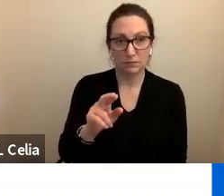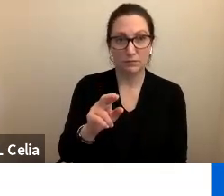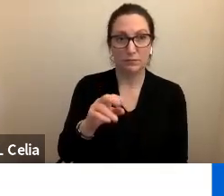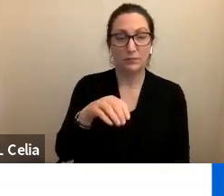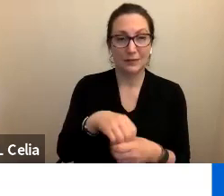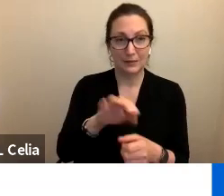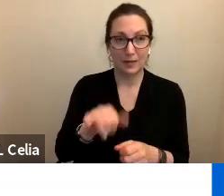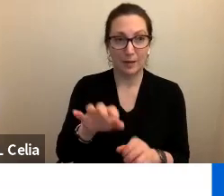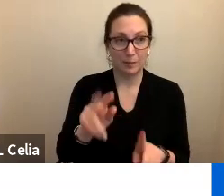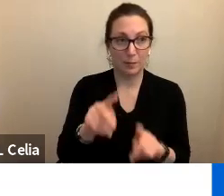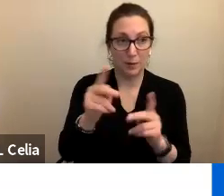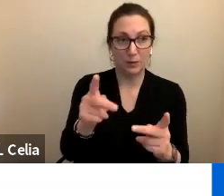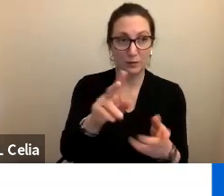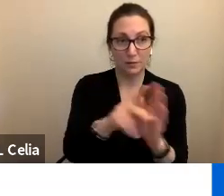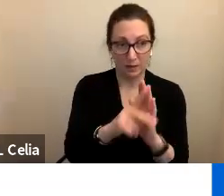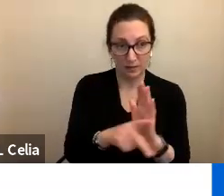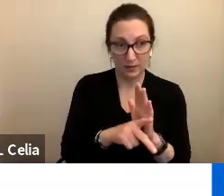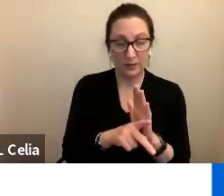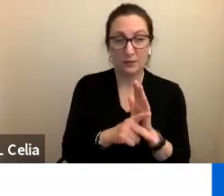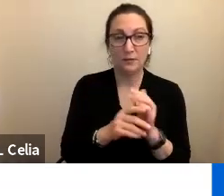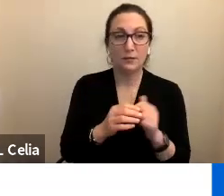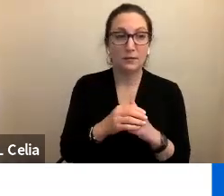policy. And